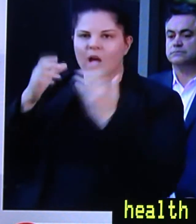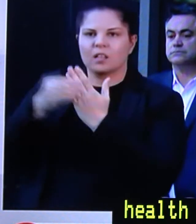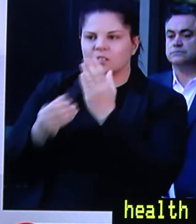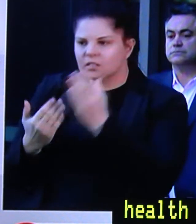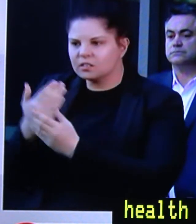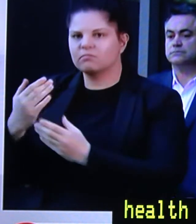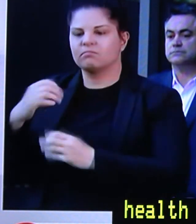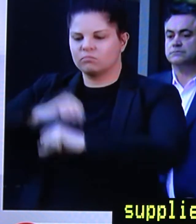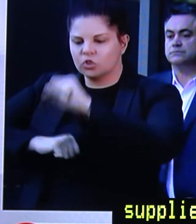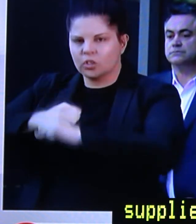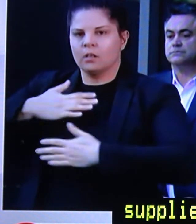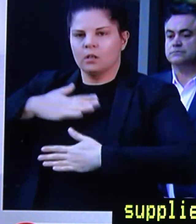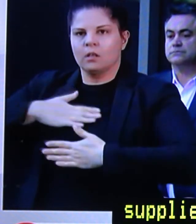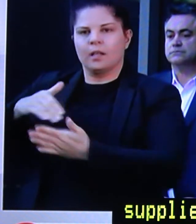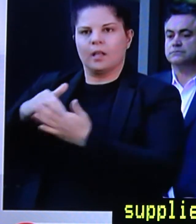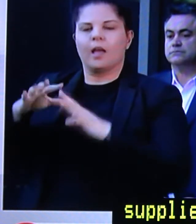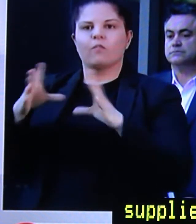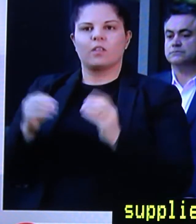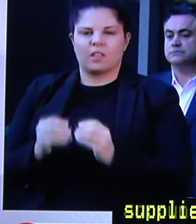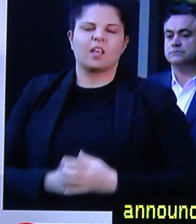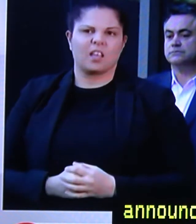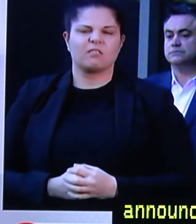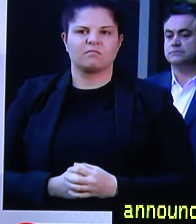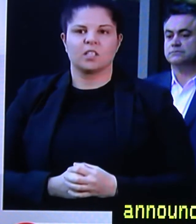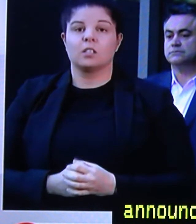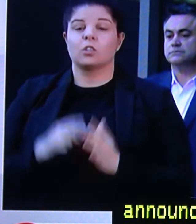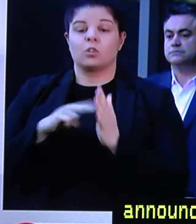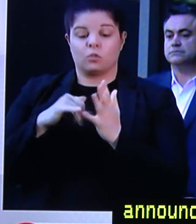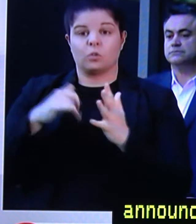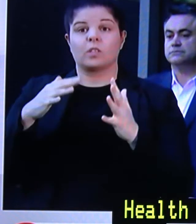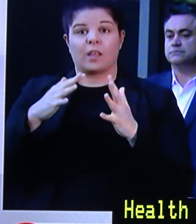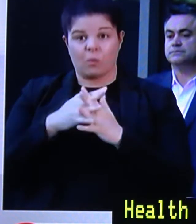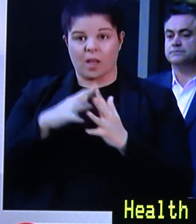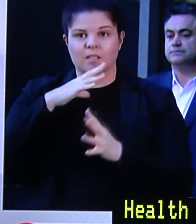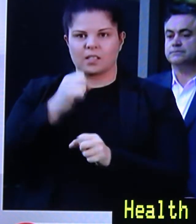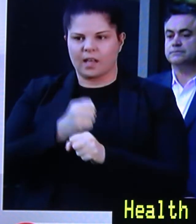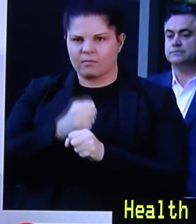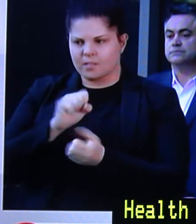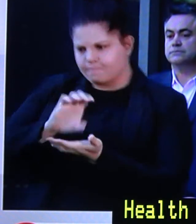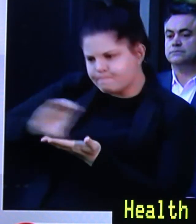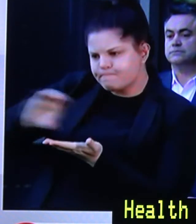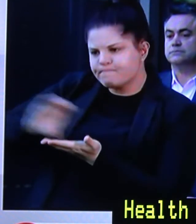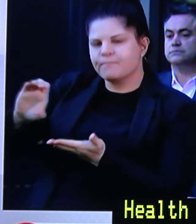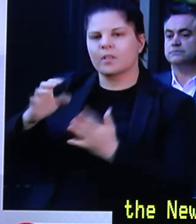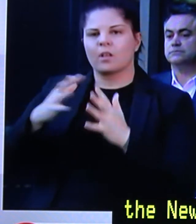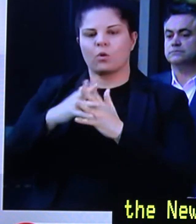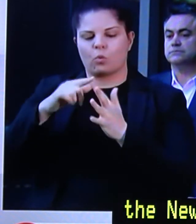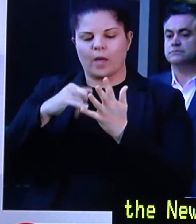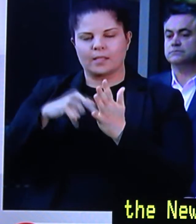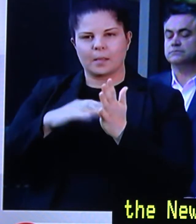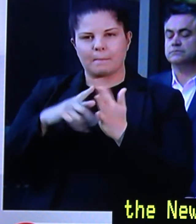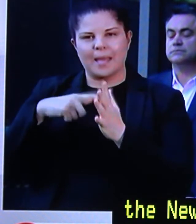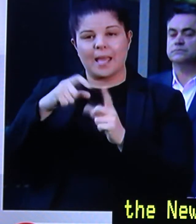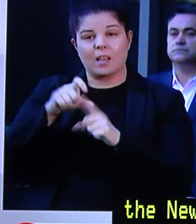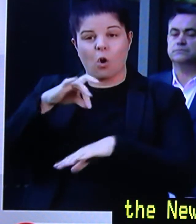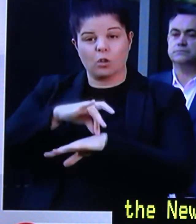say about this, but the New South Wales Government invested massively in the new Westmead Hospital precinct, and today the Acute Services